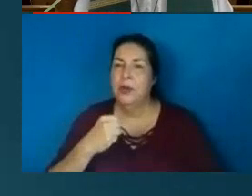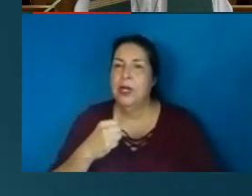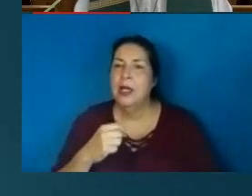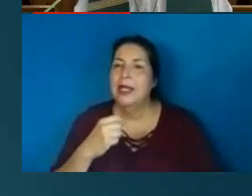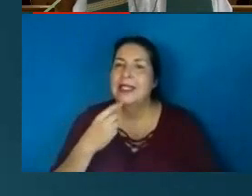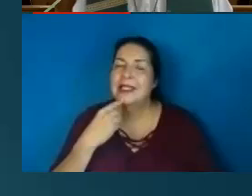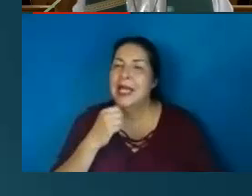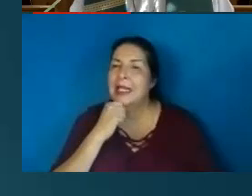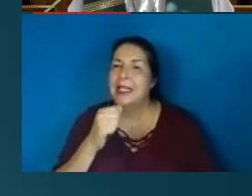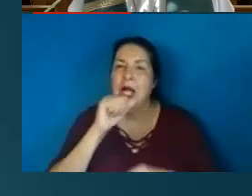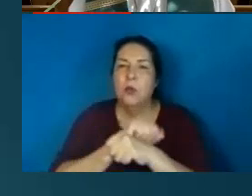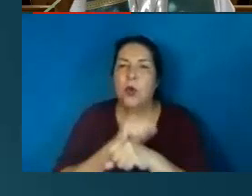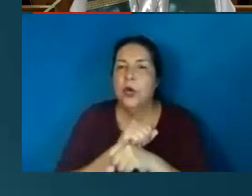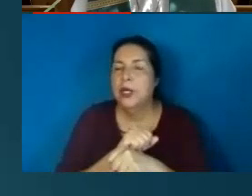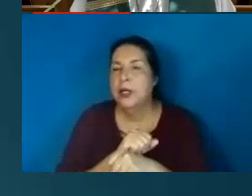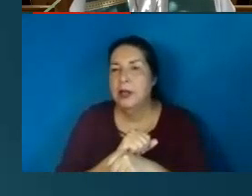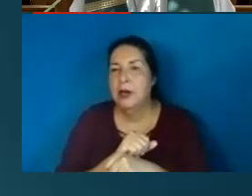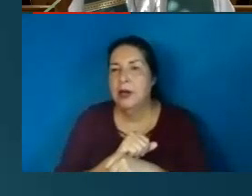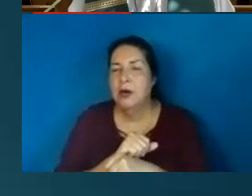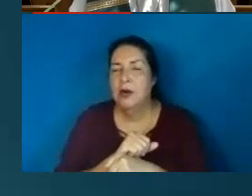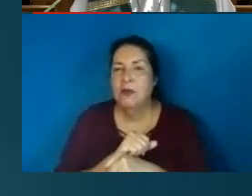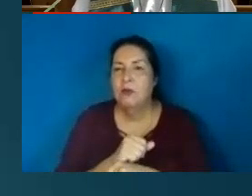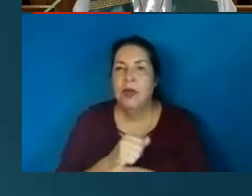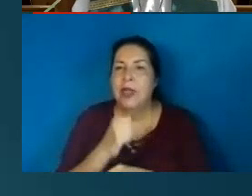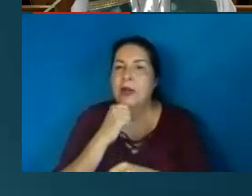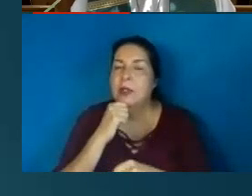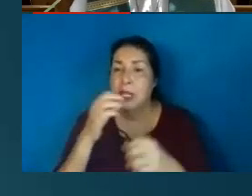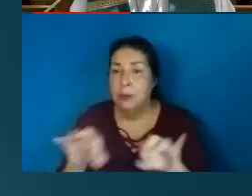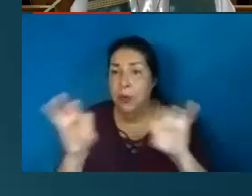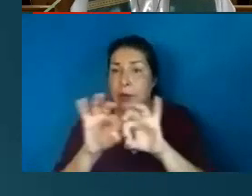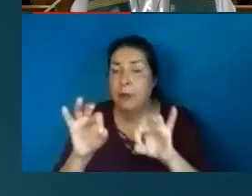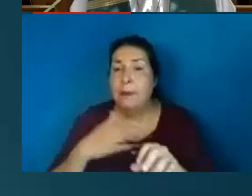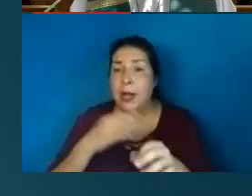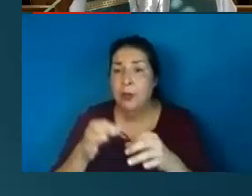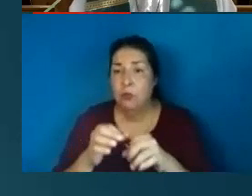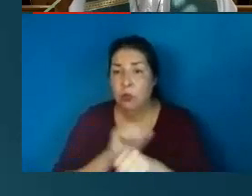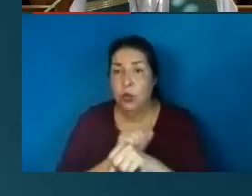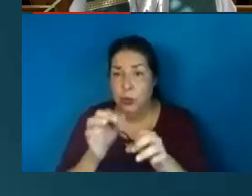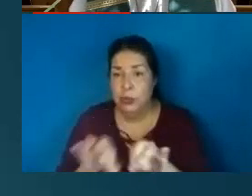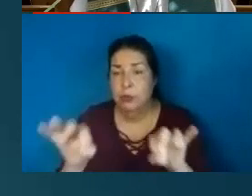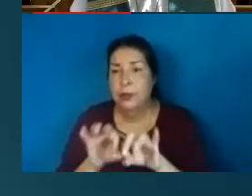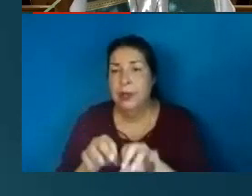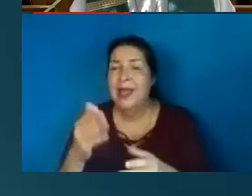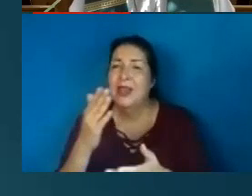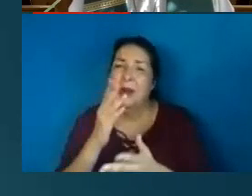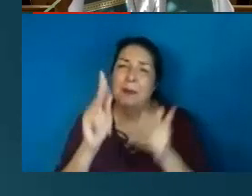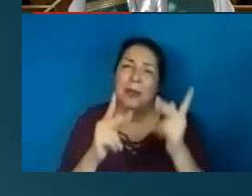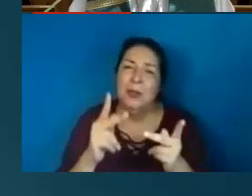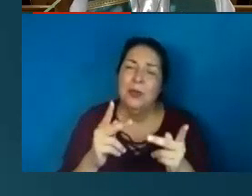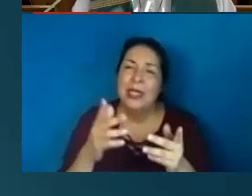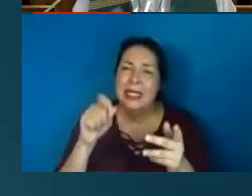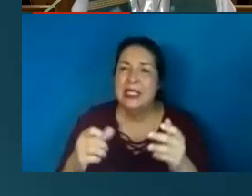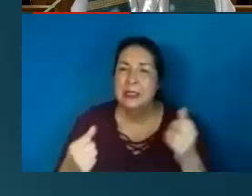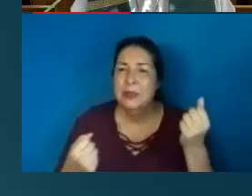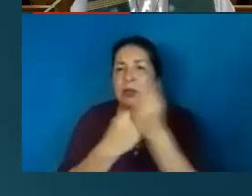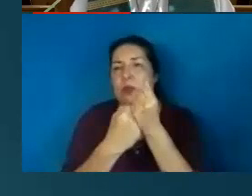vain." But we will live as people who lack encouragement, people who need to be lifted up